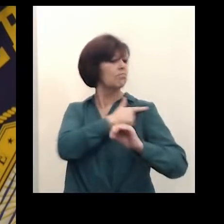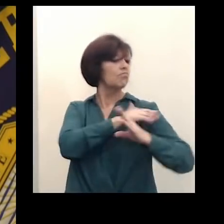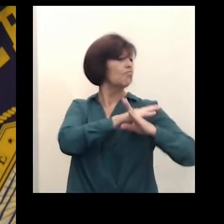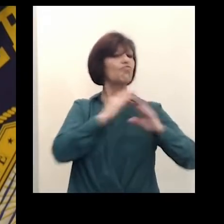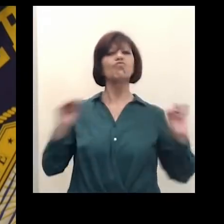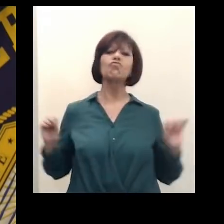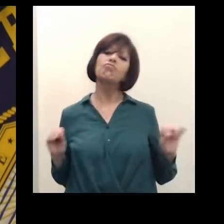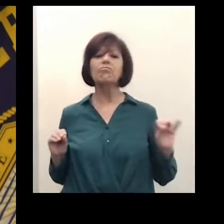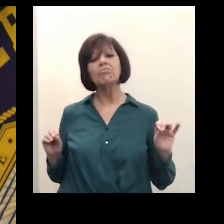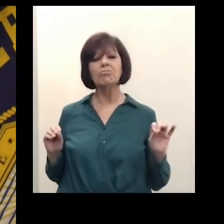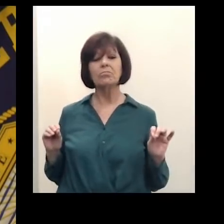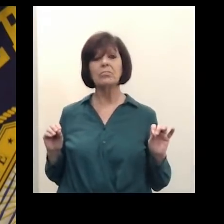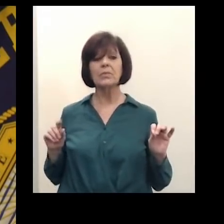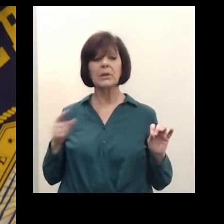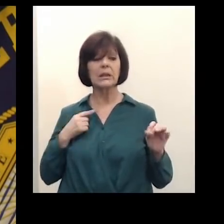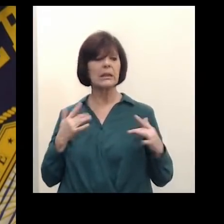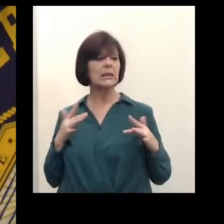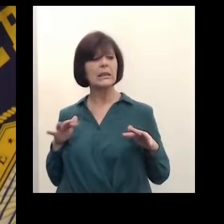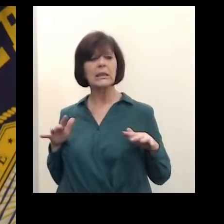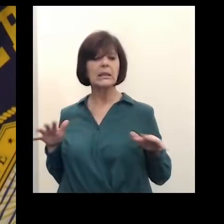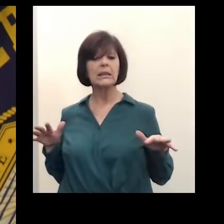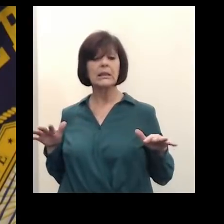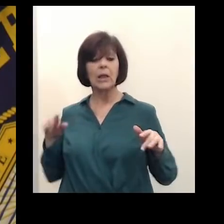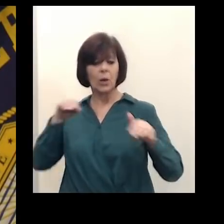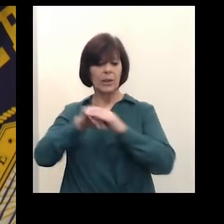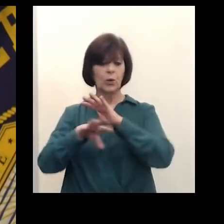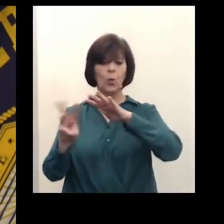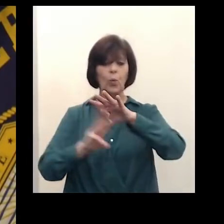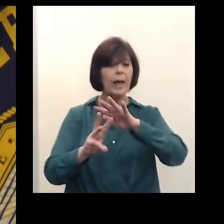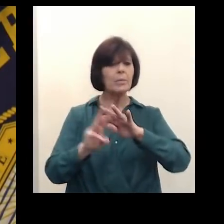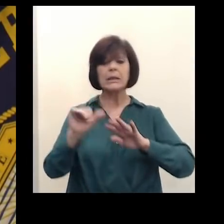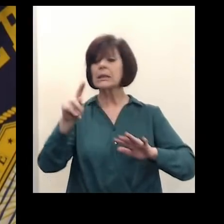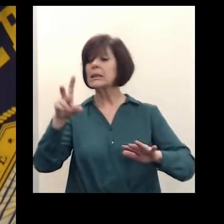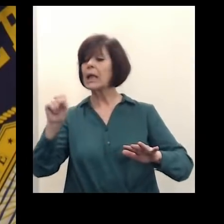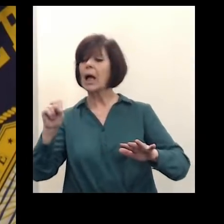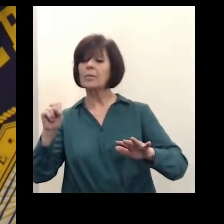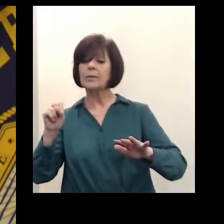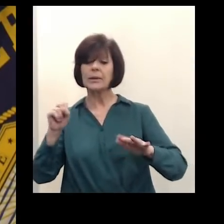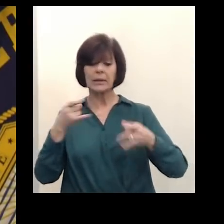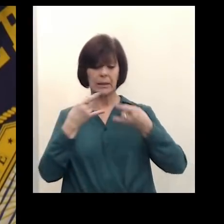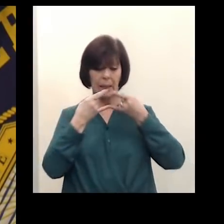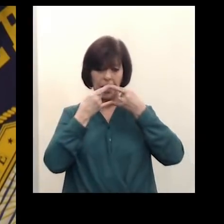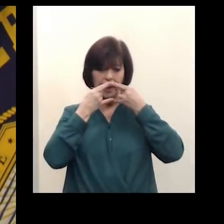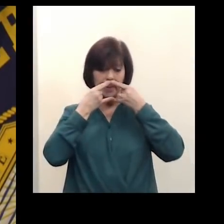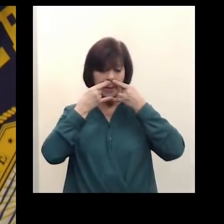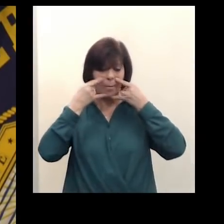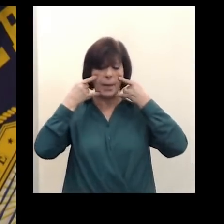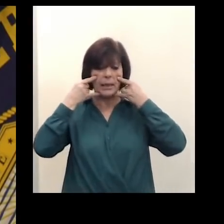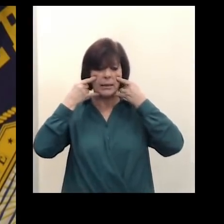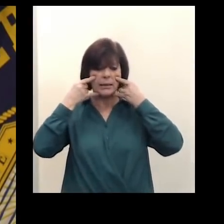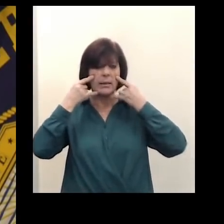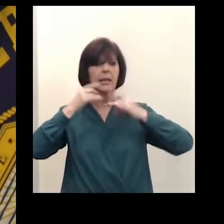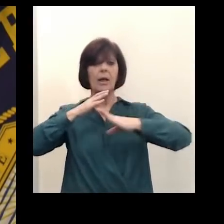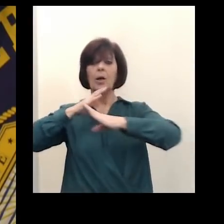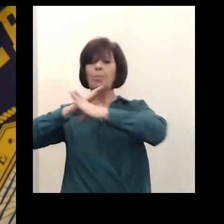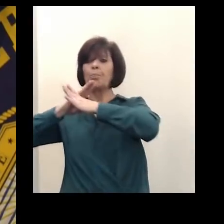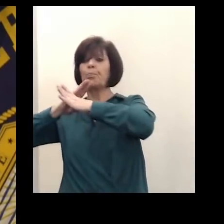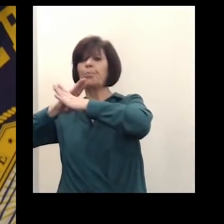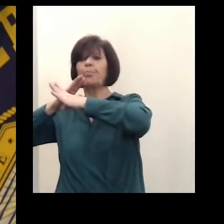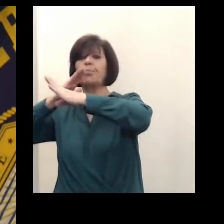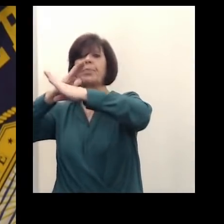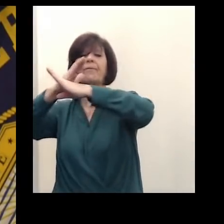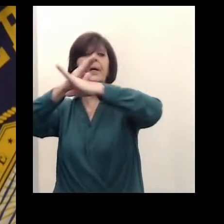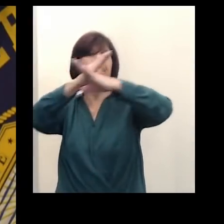were infectious. But when they went into Wegmans or Tops, that mask actually prevented infectious particles that